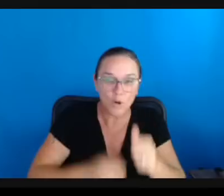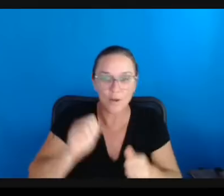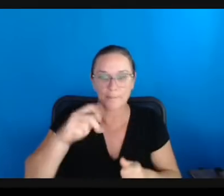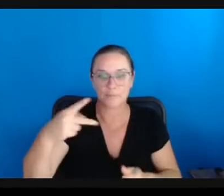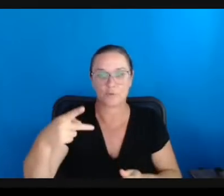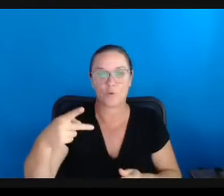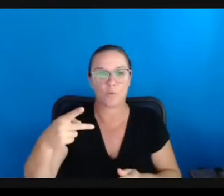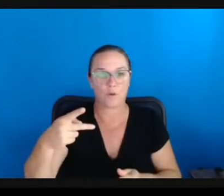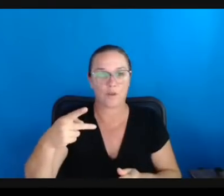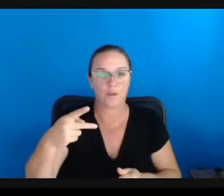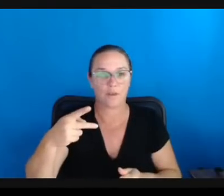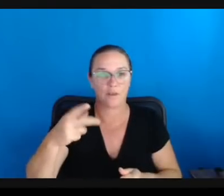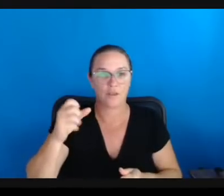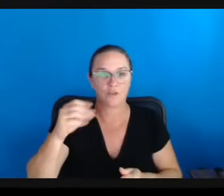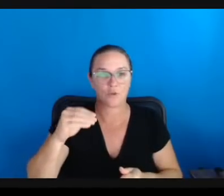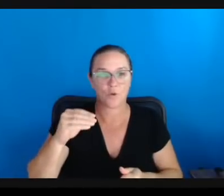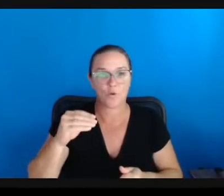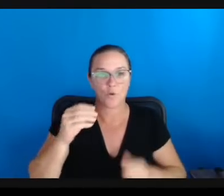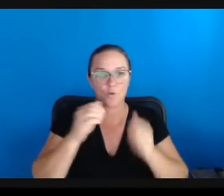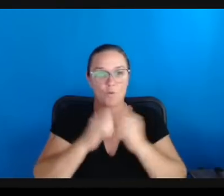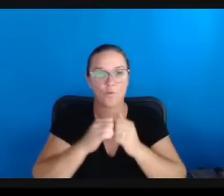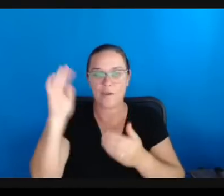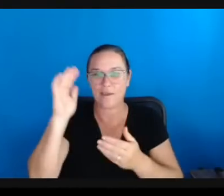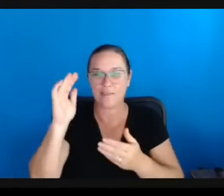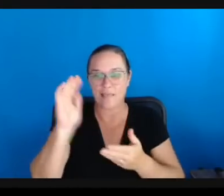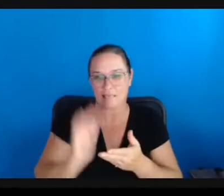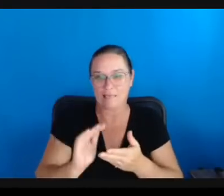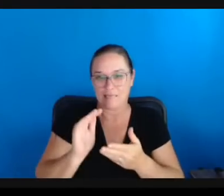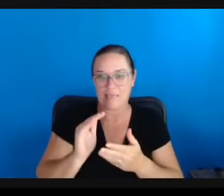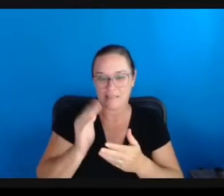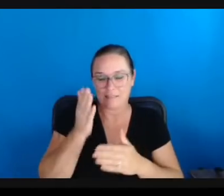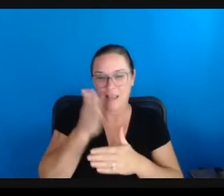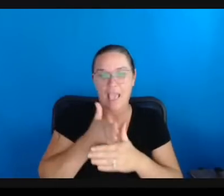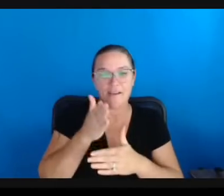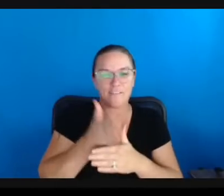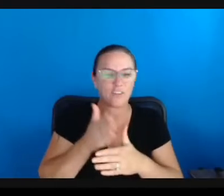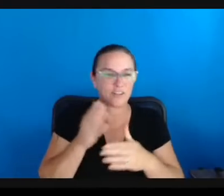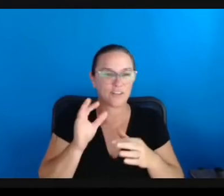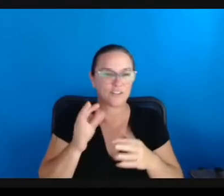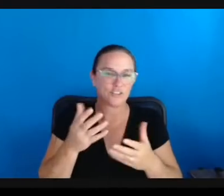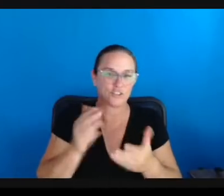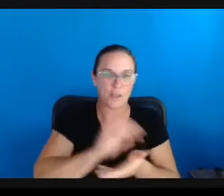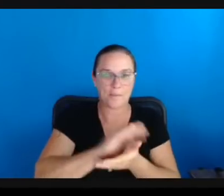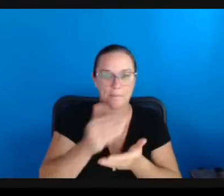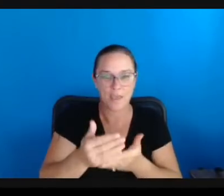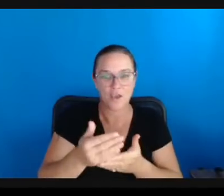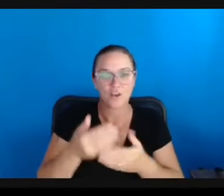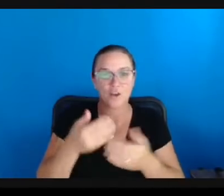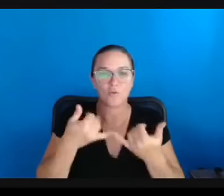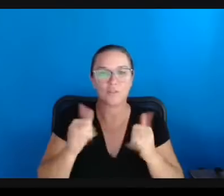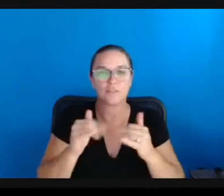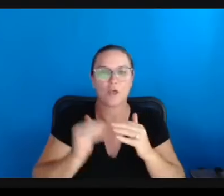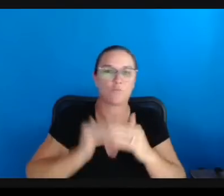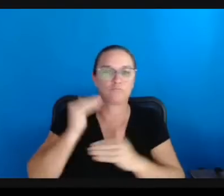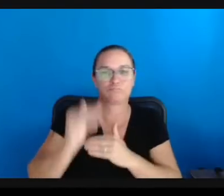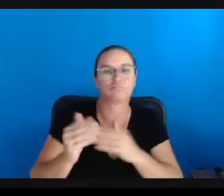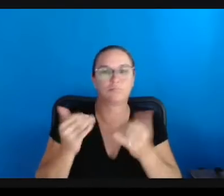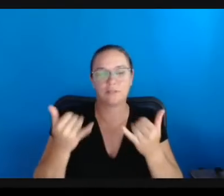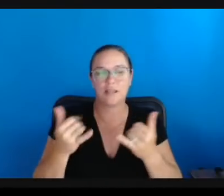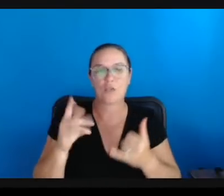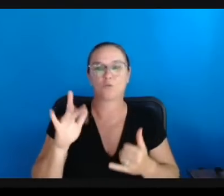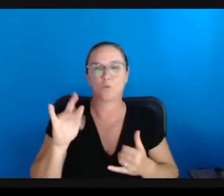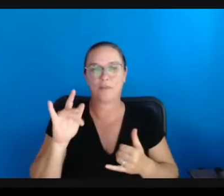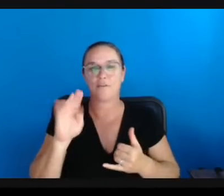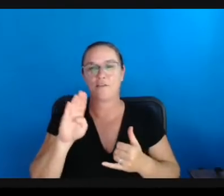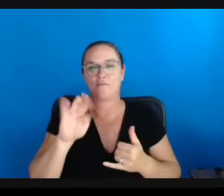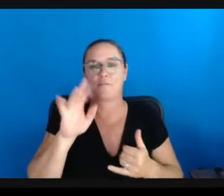so even with slightly lower than average values, you would expect to be we'd come past 25 here. I should do the math